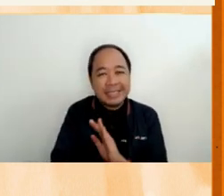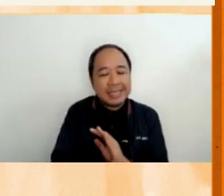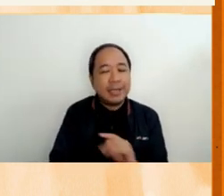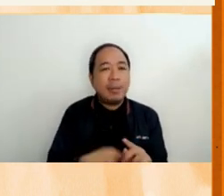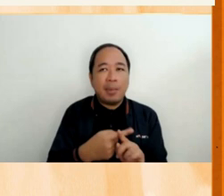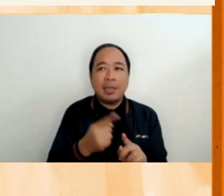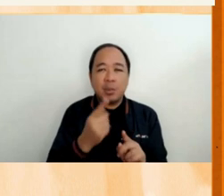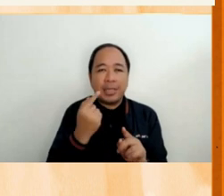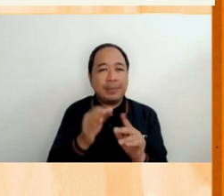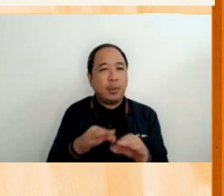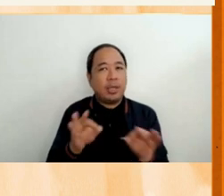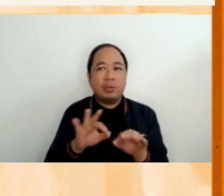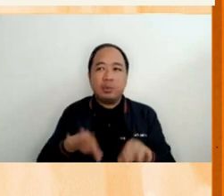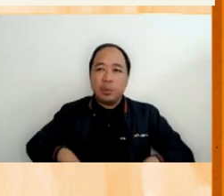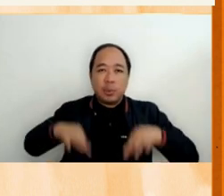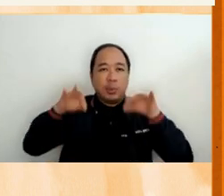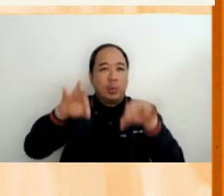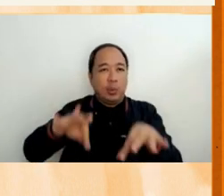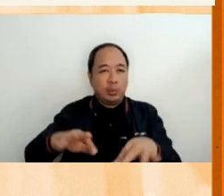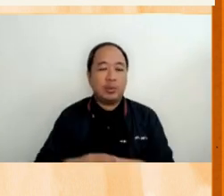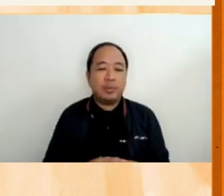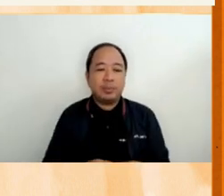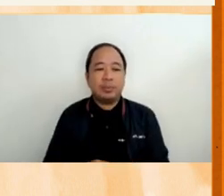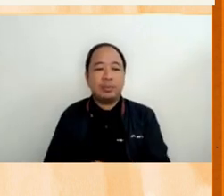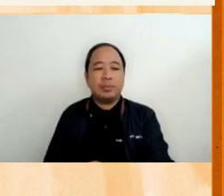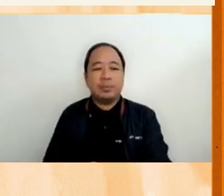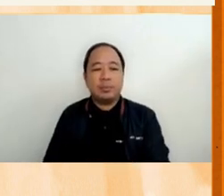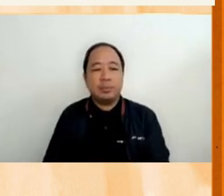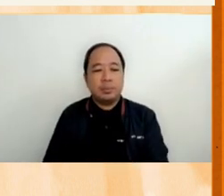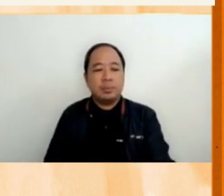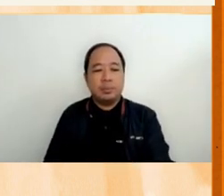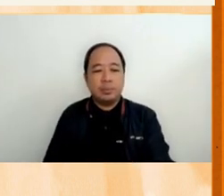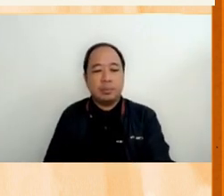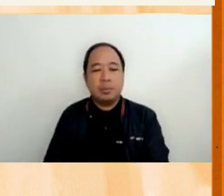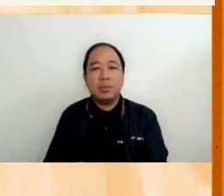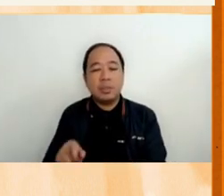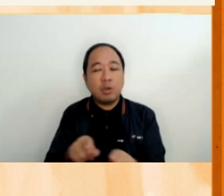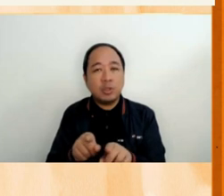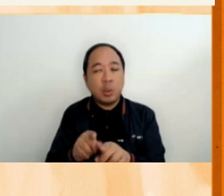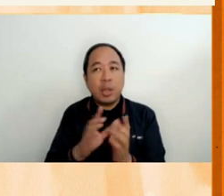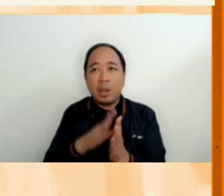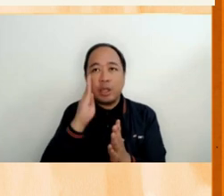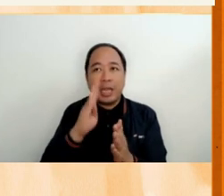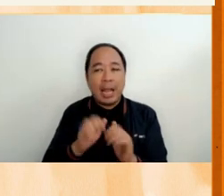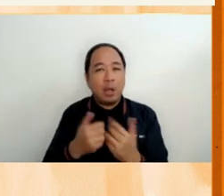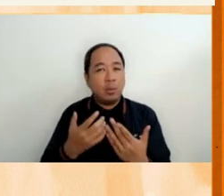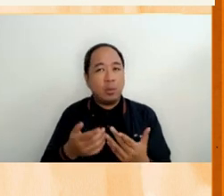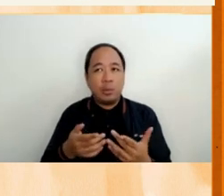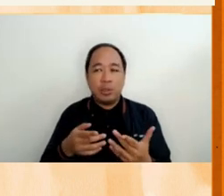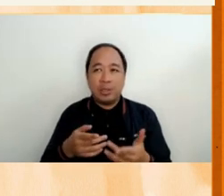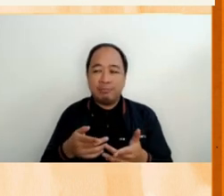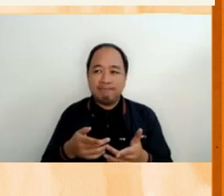of contribution. They also learn coping and control, which are both important